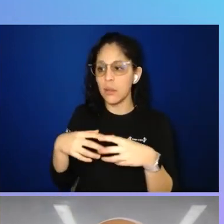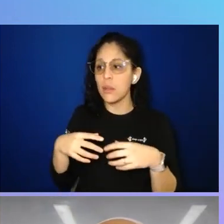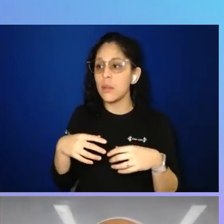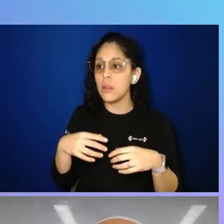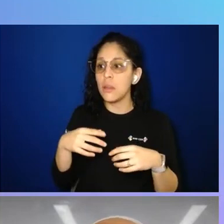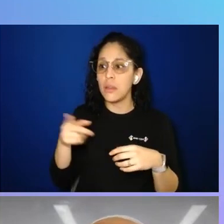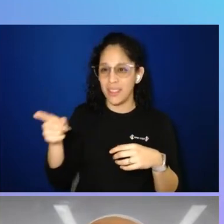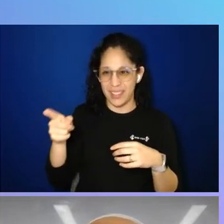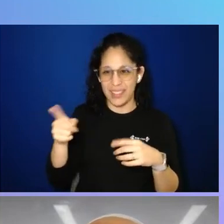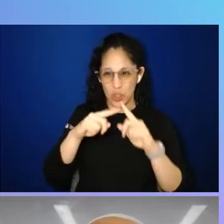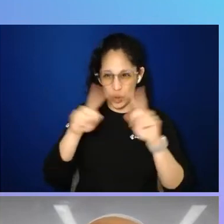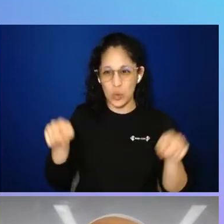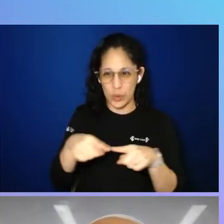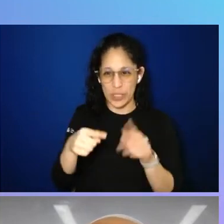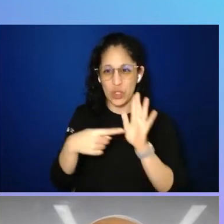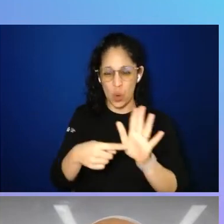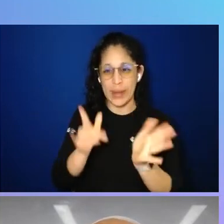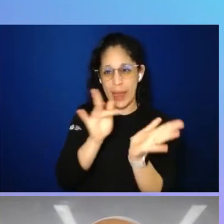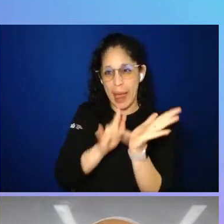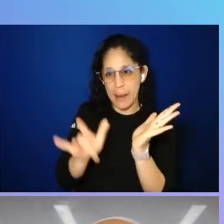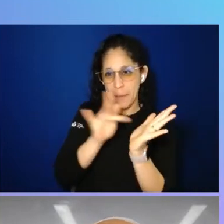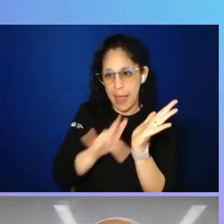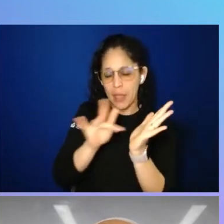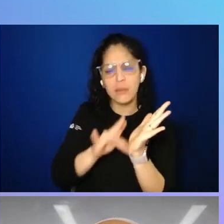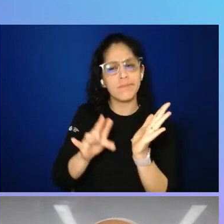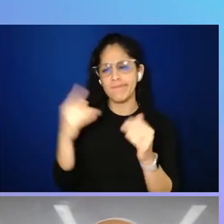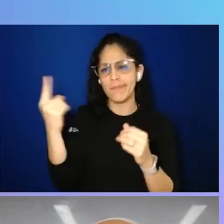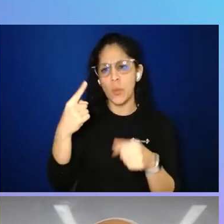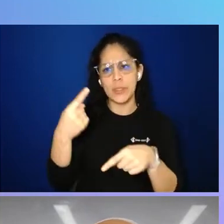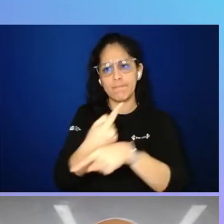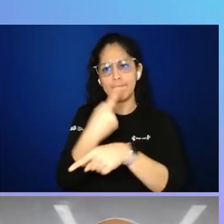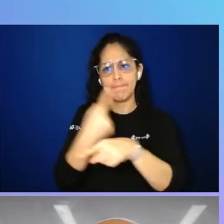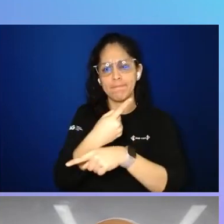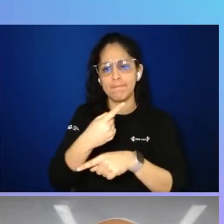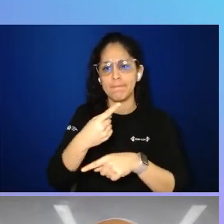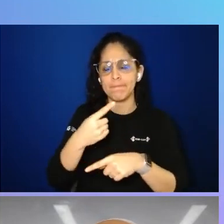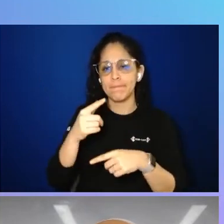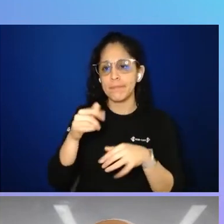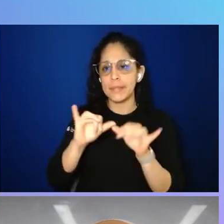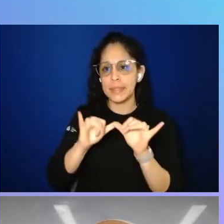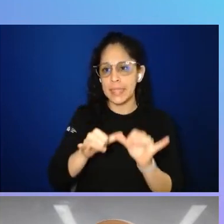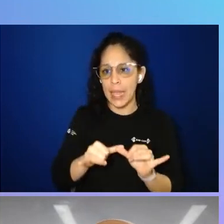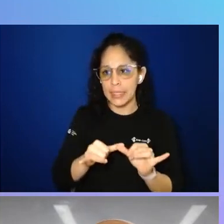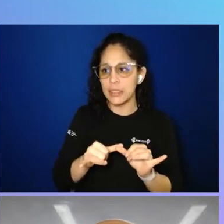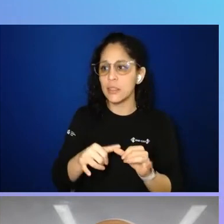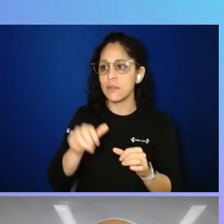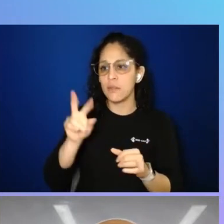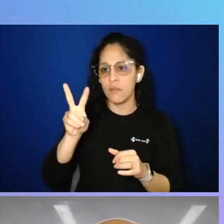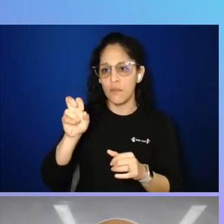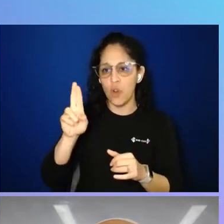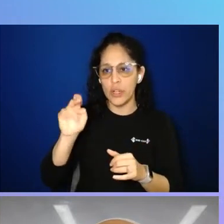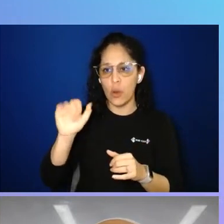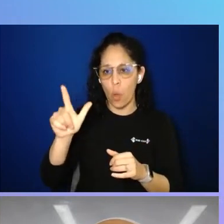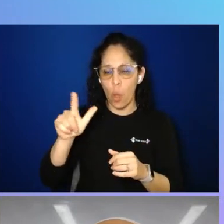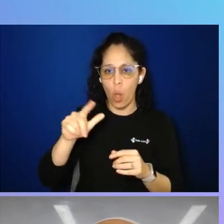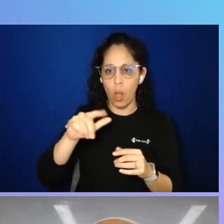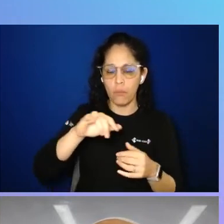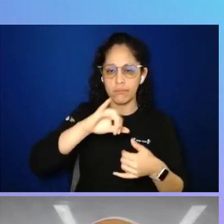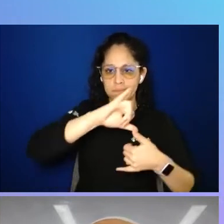iPad, is always regular, both horizontal and vertical, depending on if it's portrait or